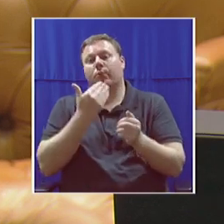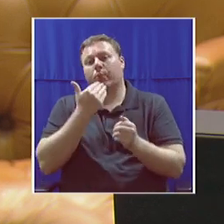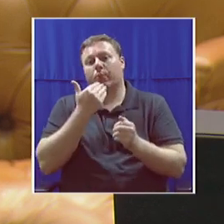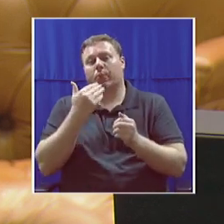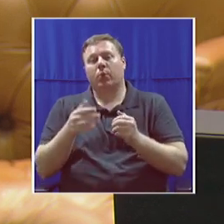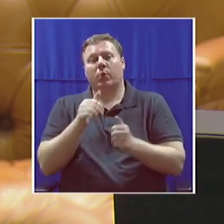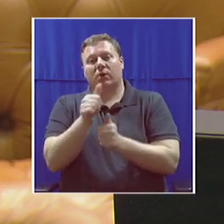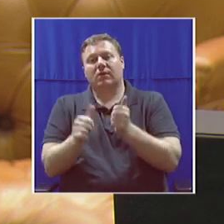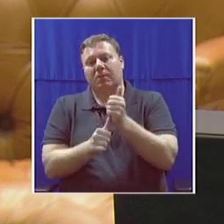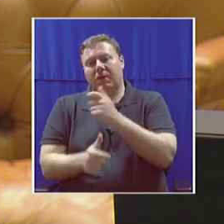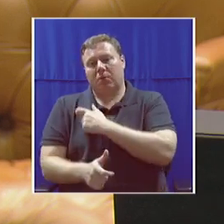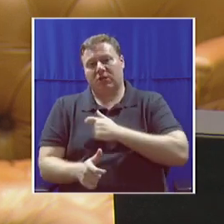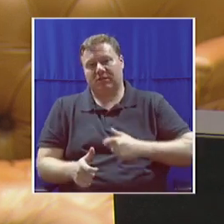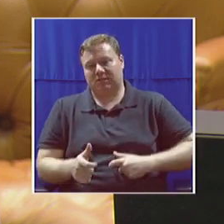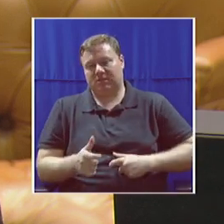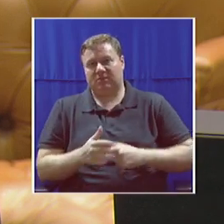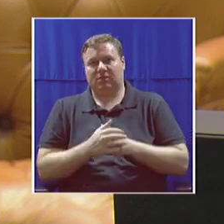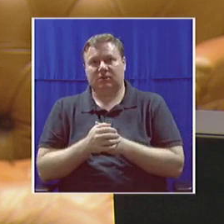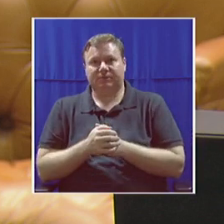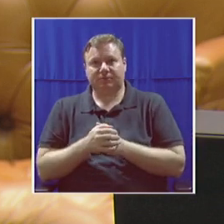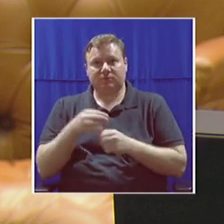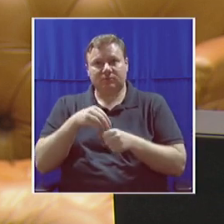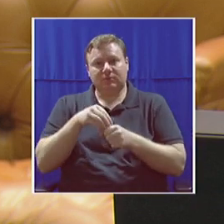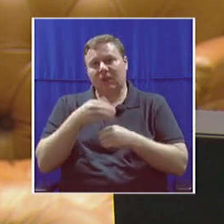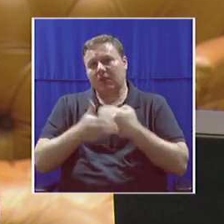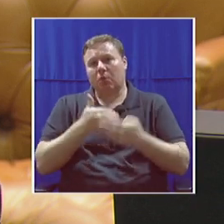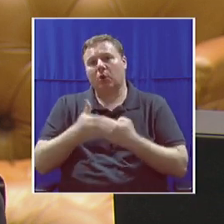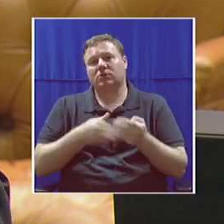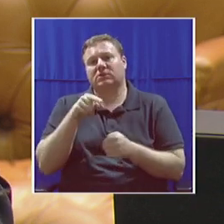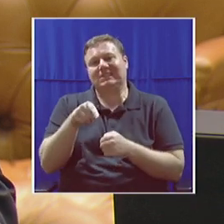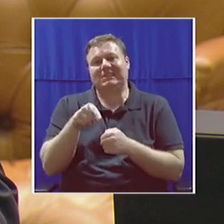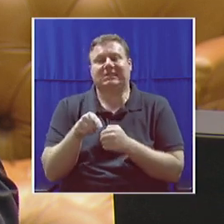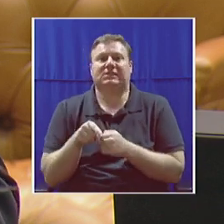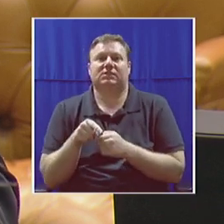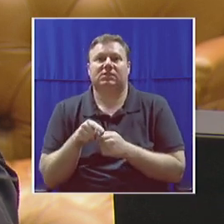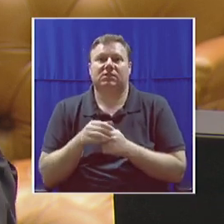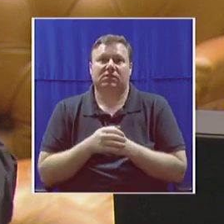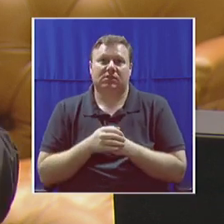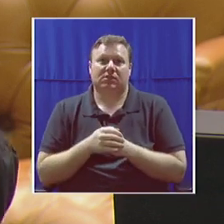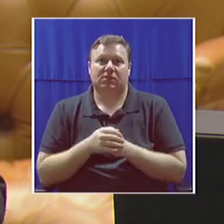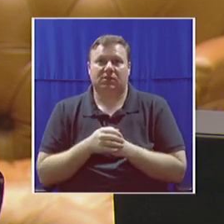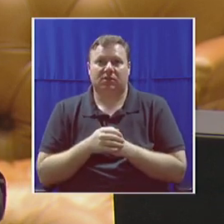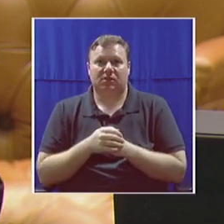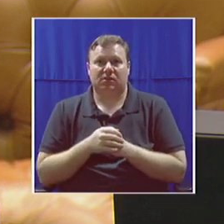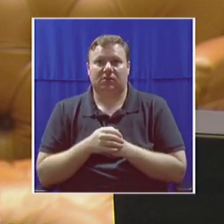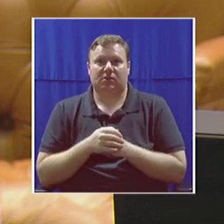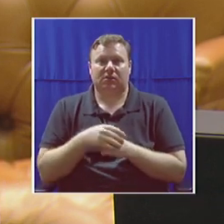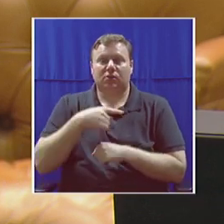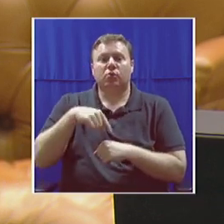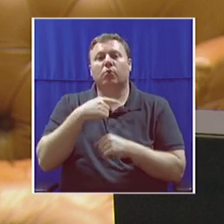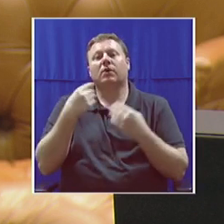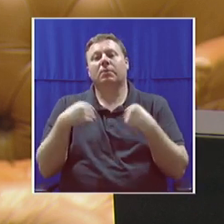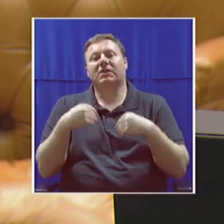the country and in this particular process what we are busy